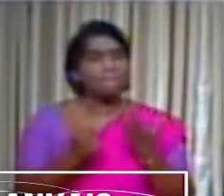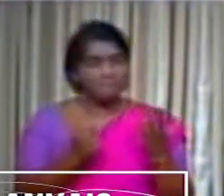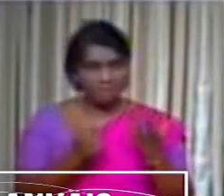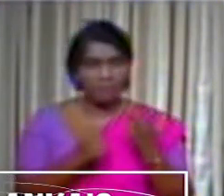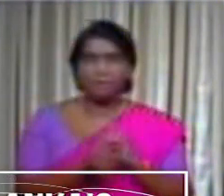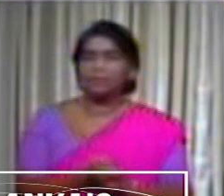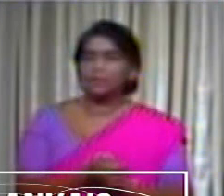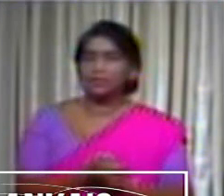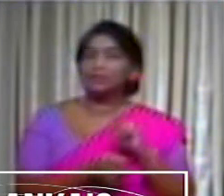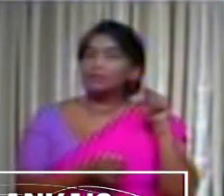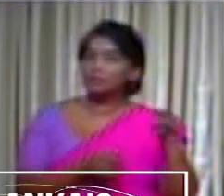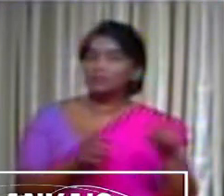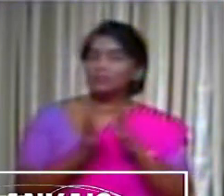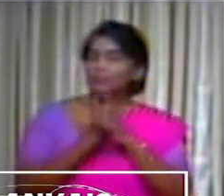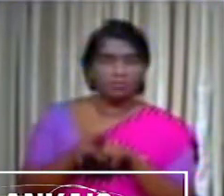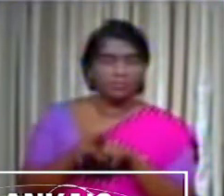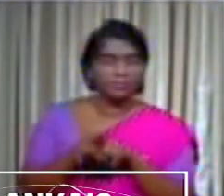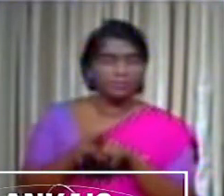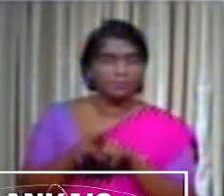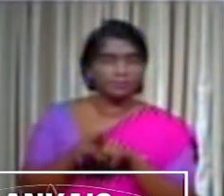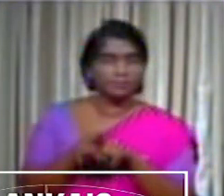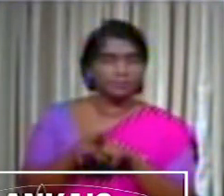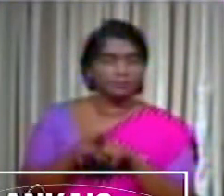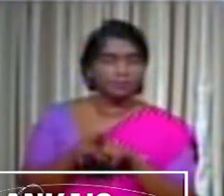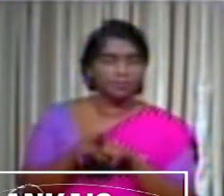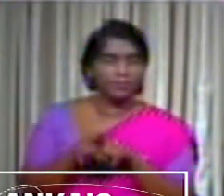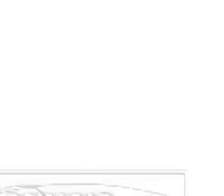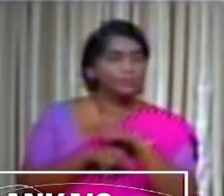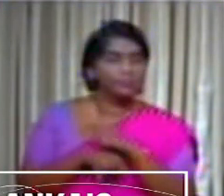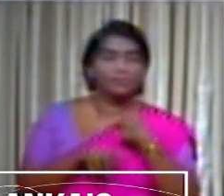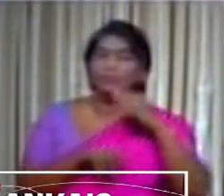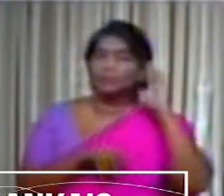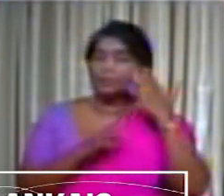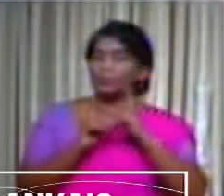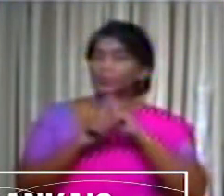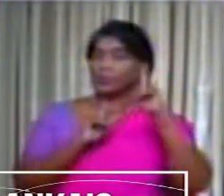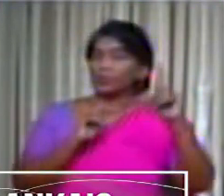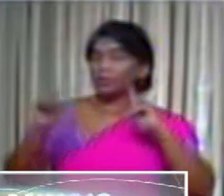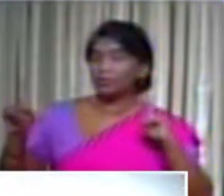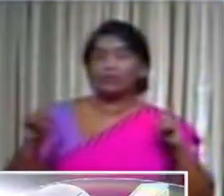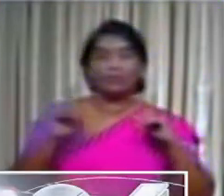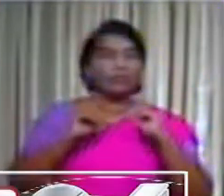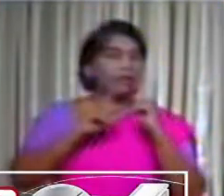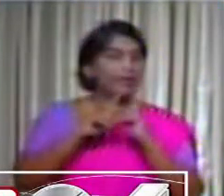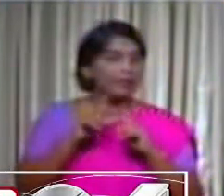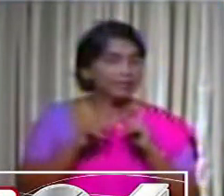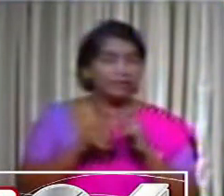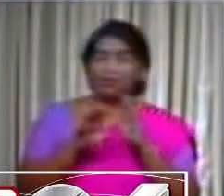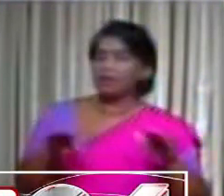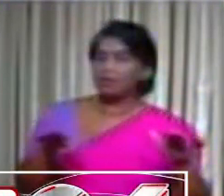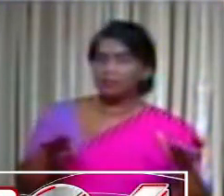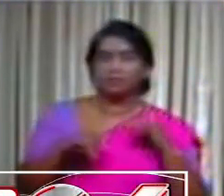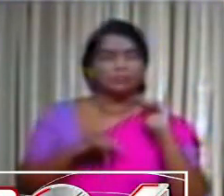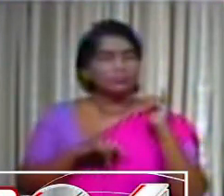these multilateral agencies because you are using their monies. With distance learning requirements, children are facing problems, they don't have devices. Have you